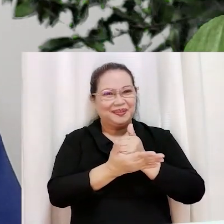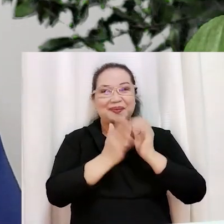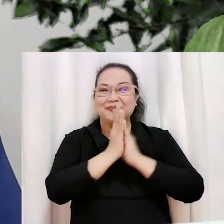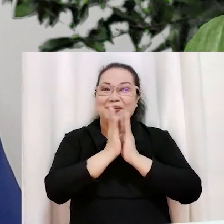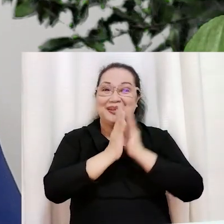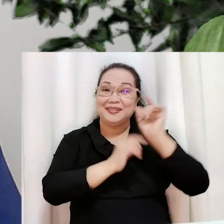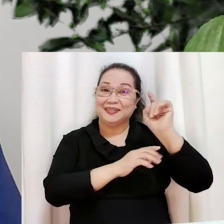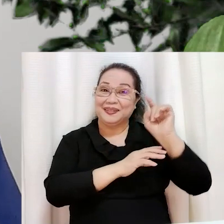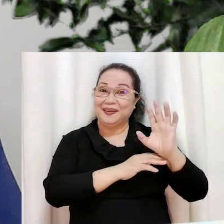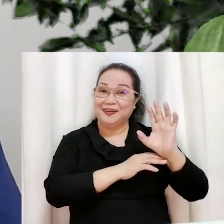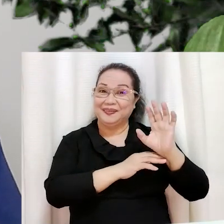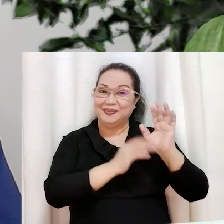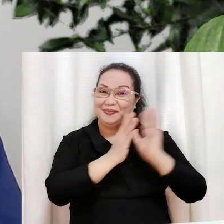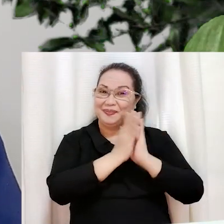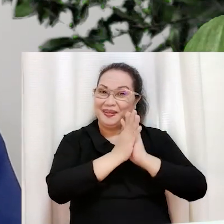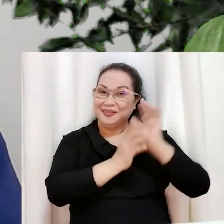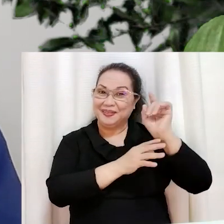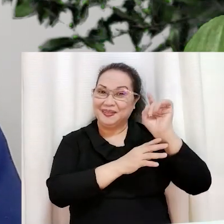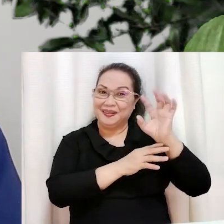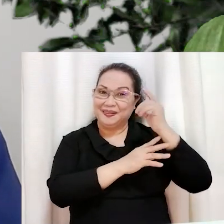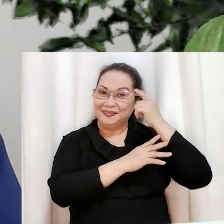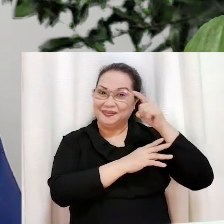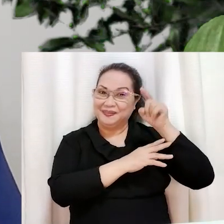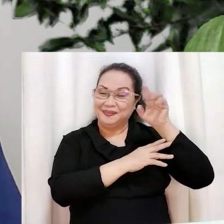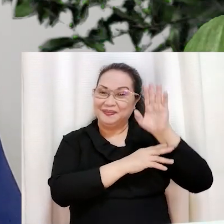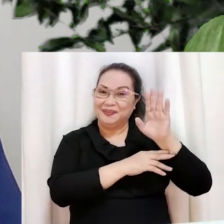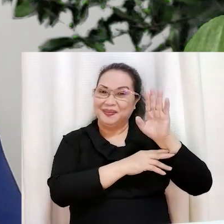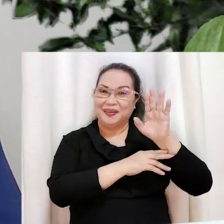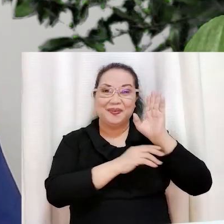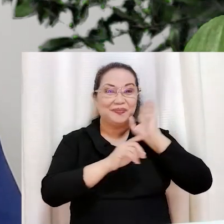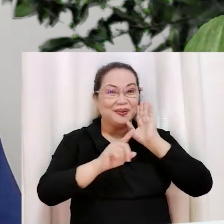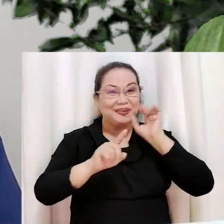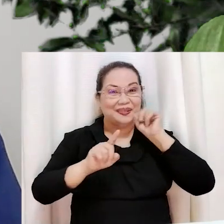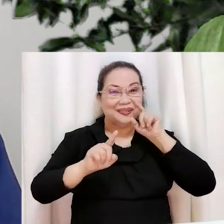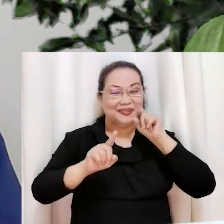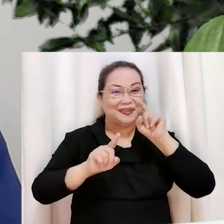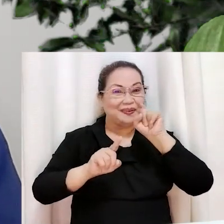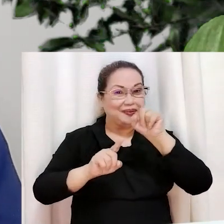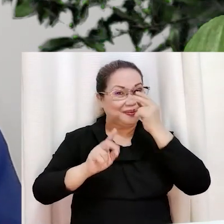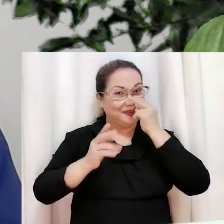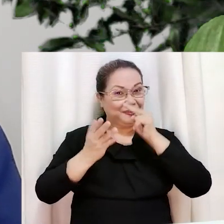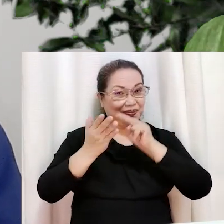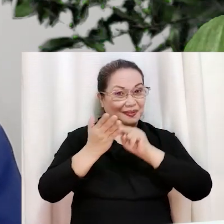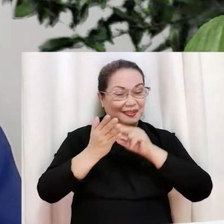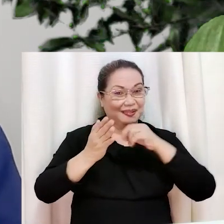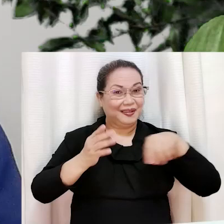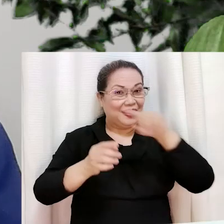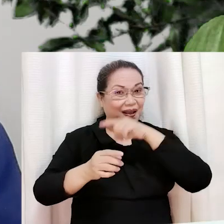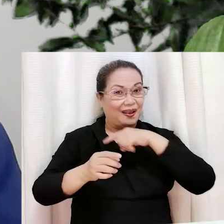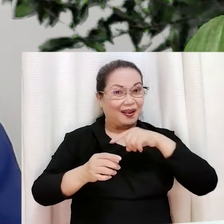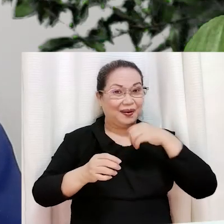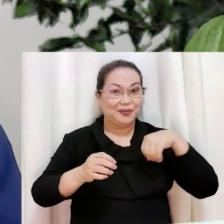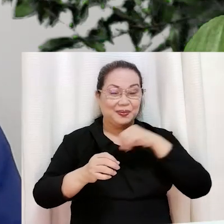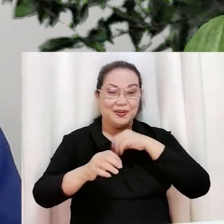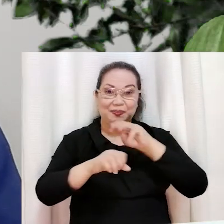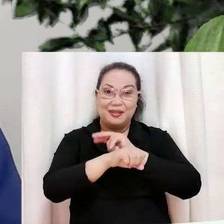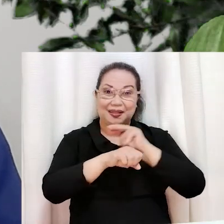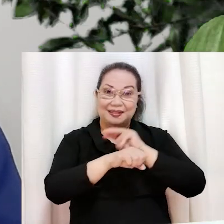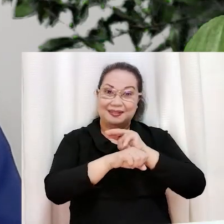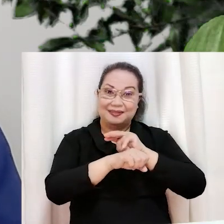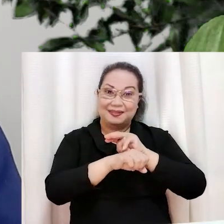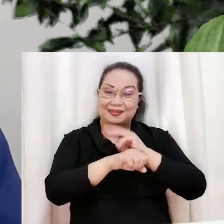Praise God! Purihin po ang Panginoon! Mga kapatid, please take note of some of our